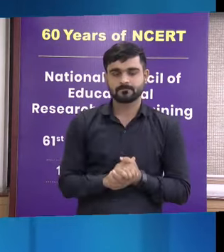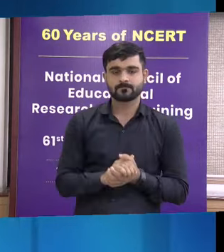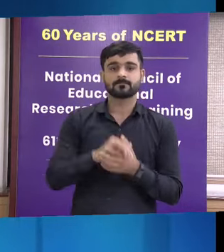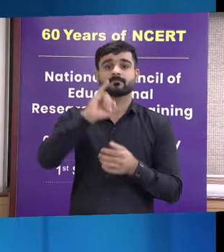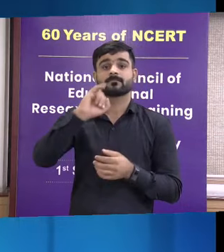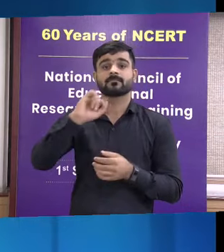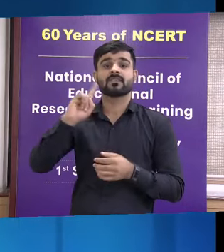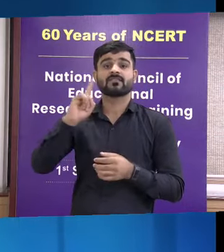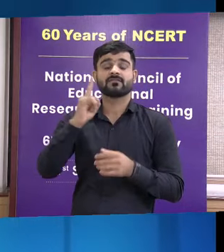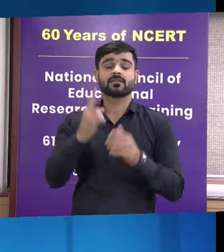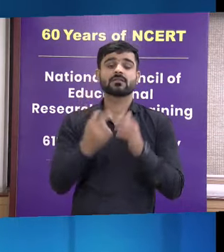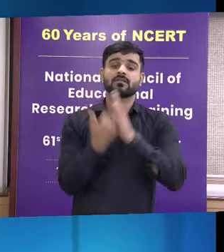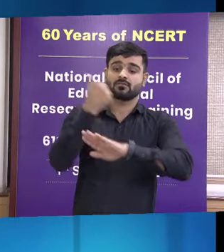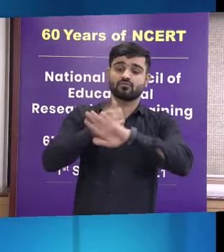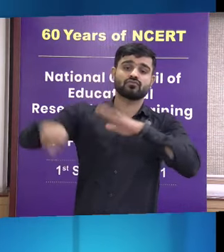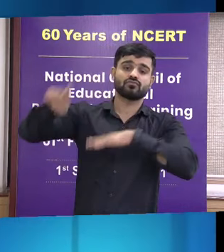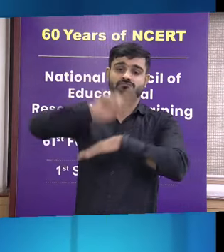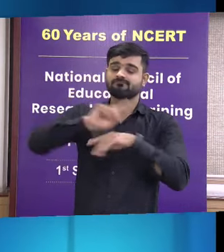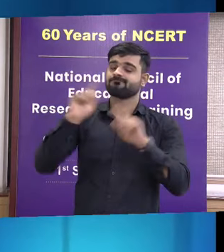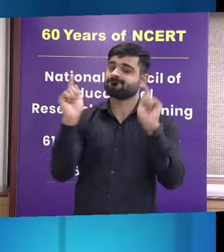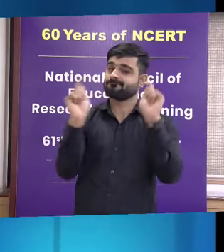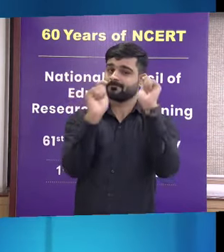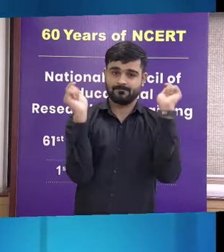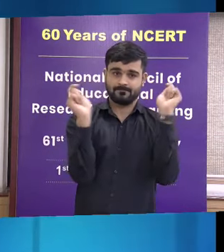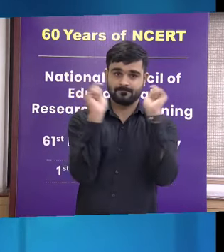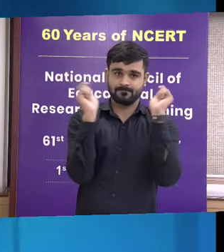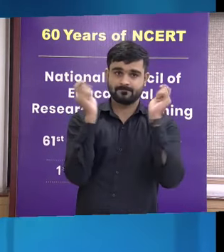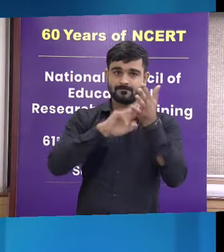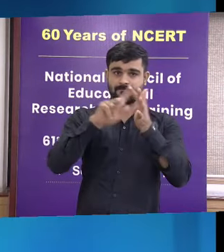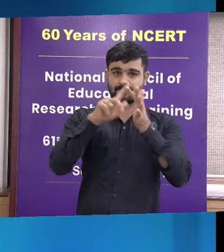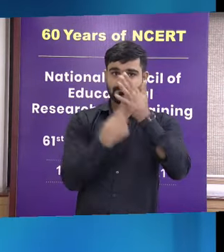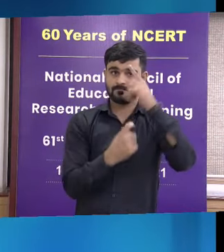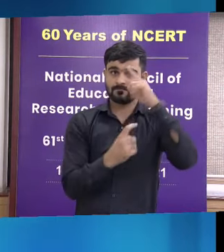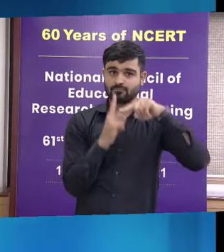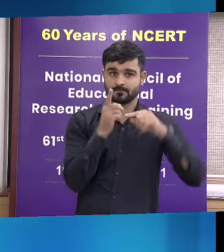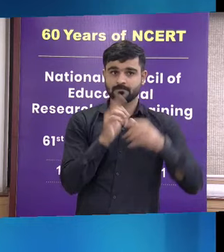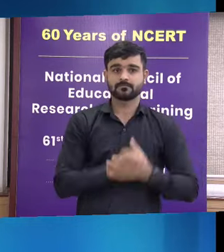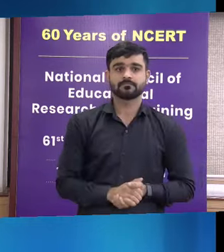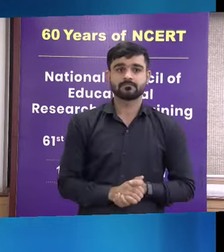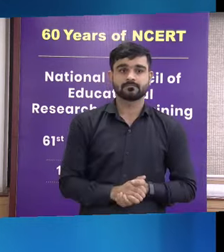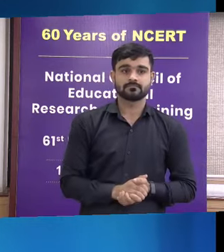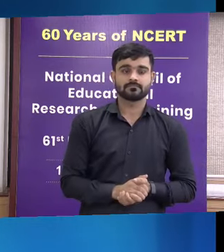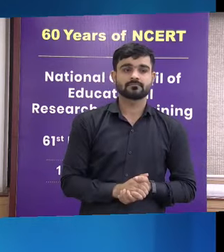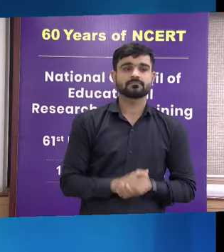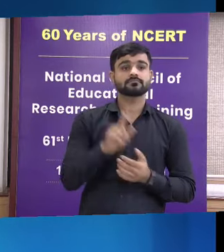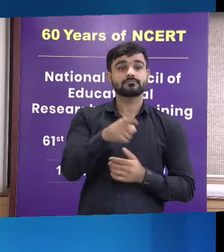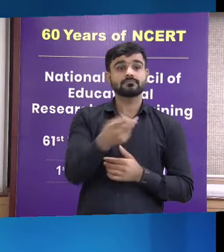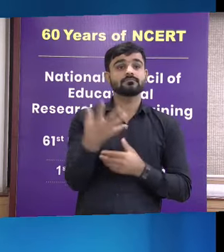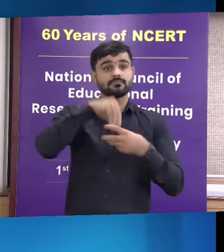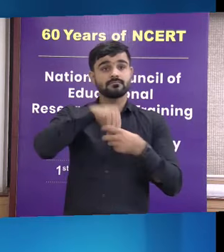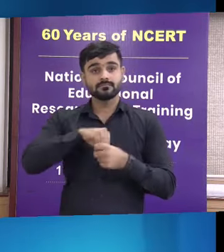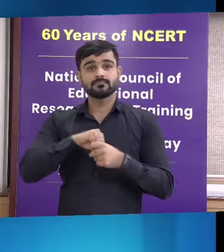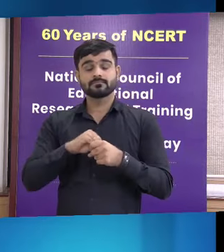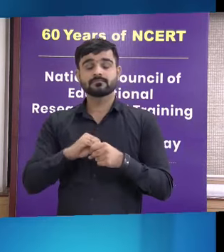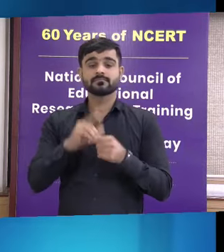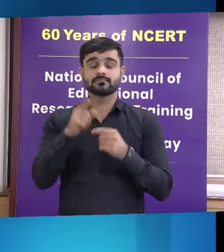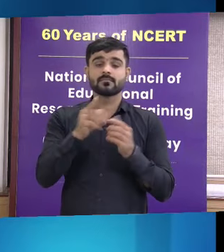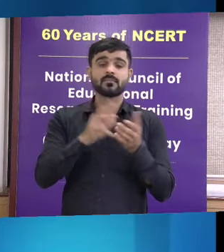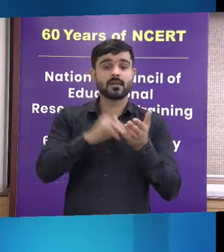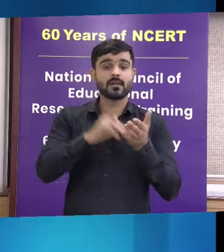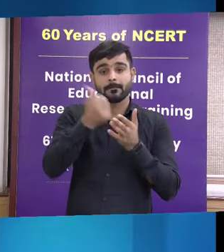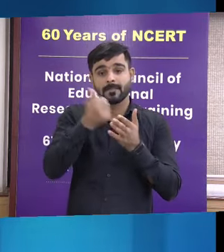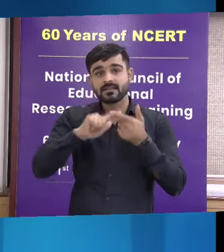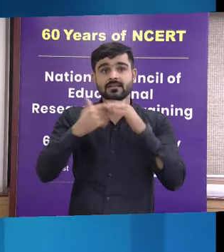61st Foundation Day celebration of NCERT. On behalf of my Ministry of